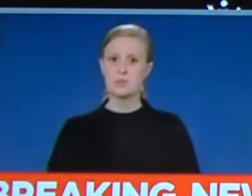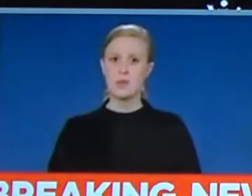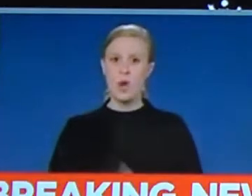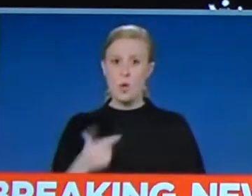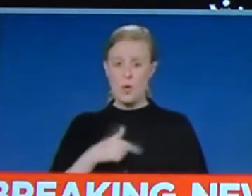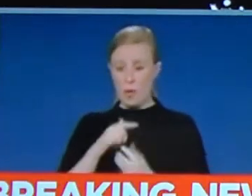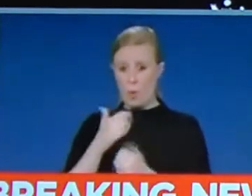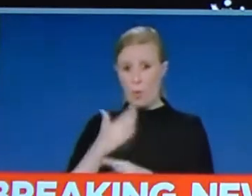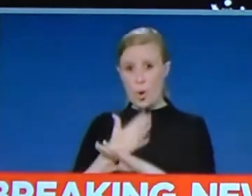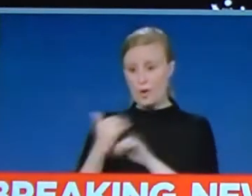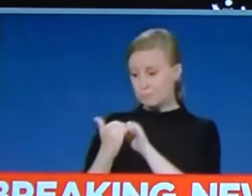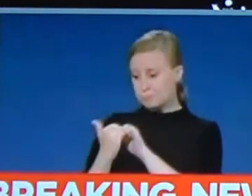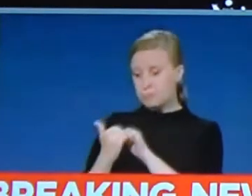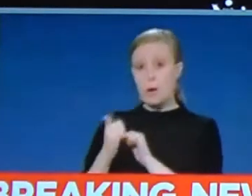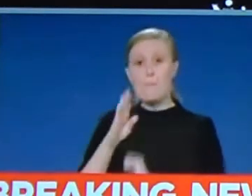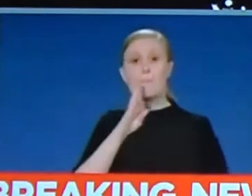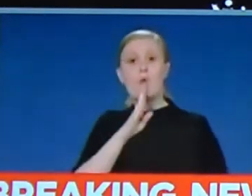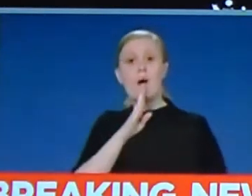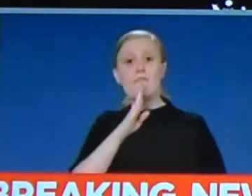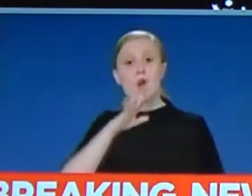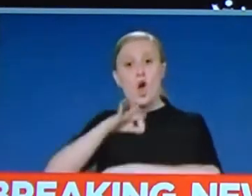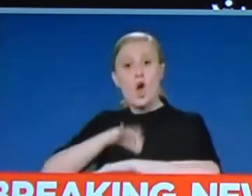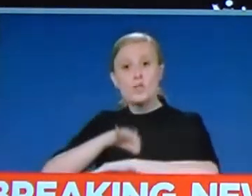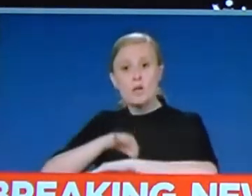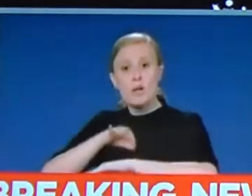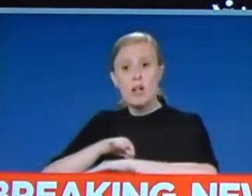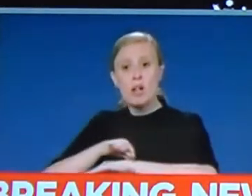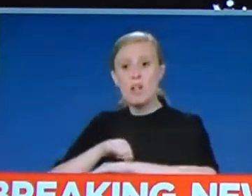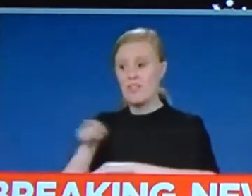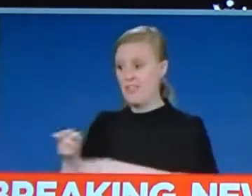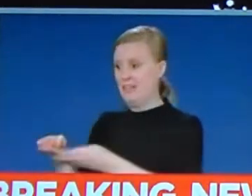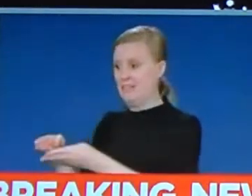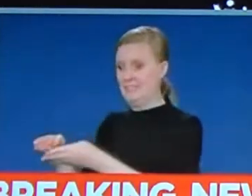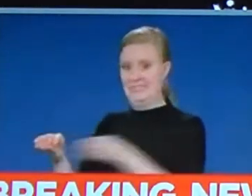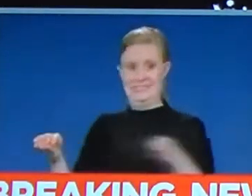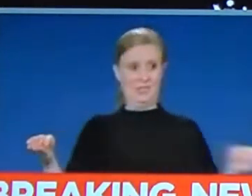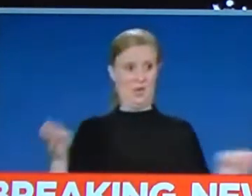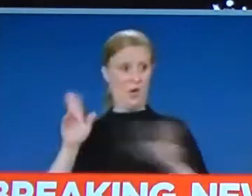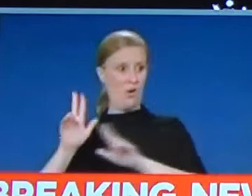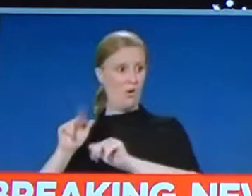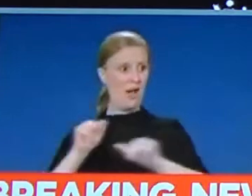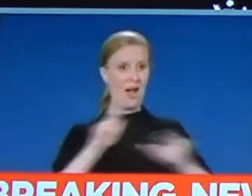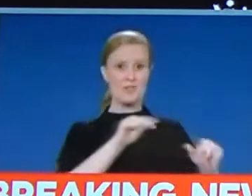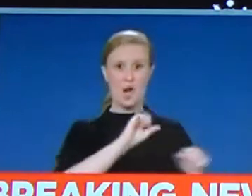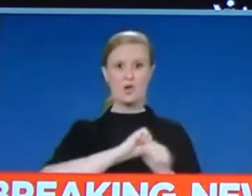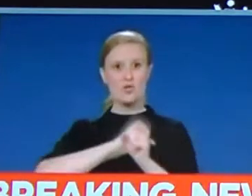hospitals. Many responses, unprecedented responses.